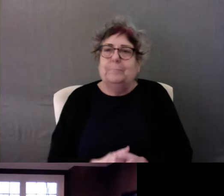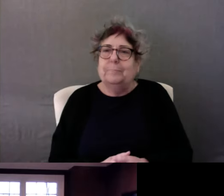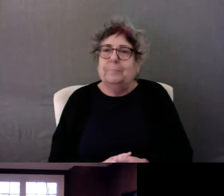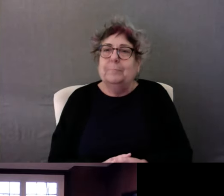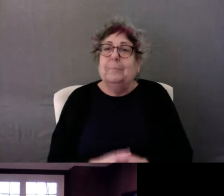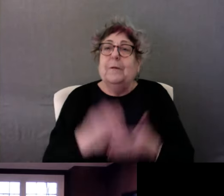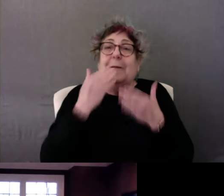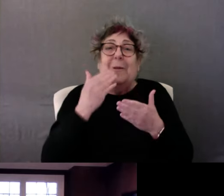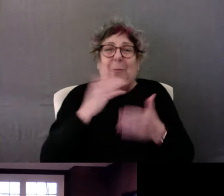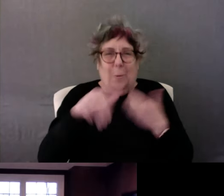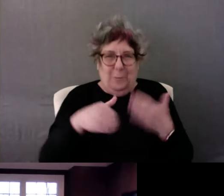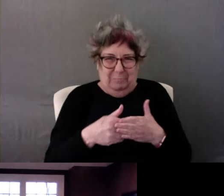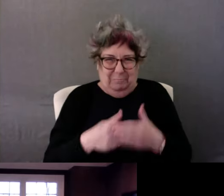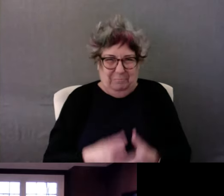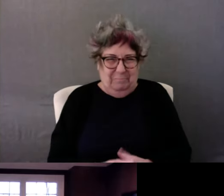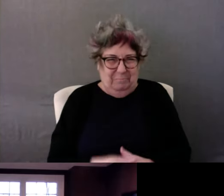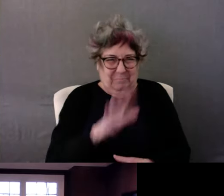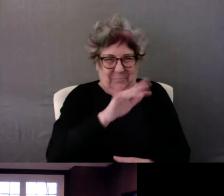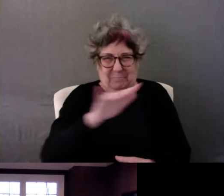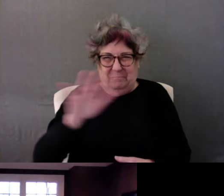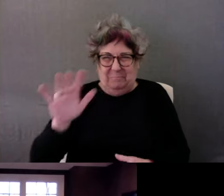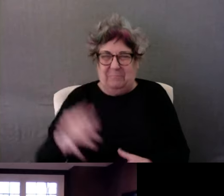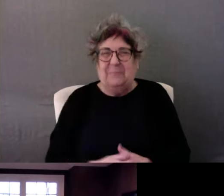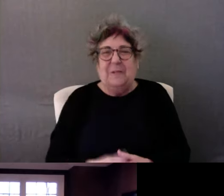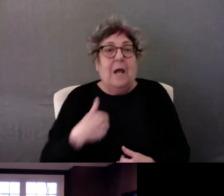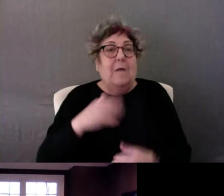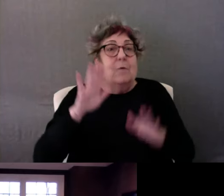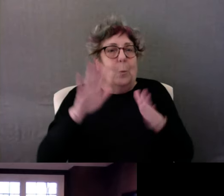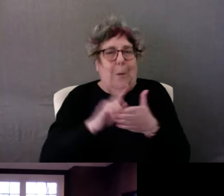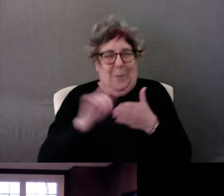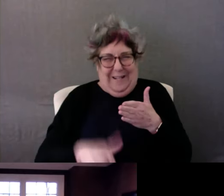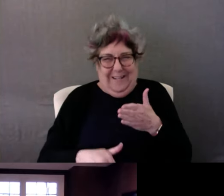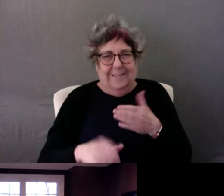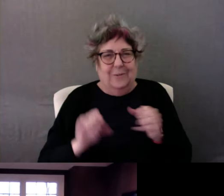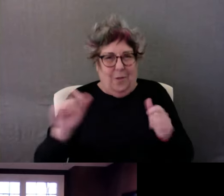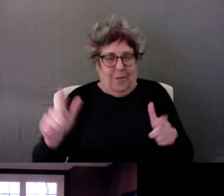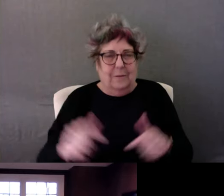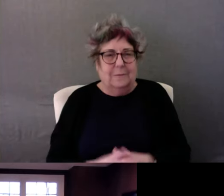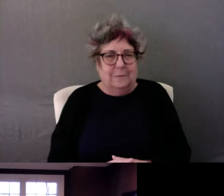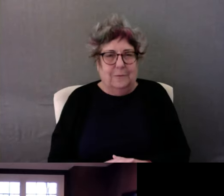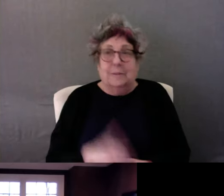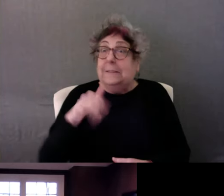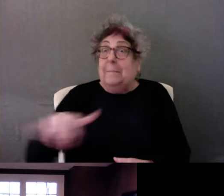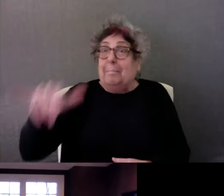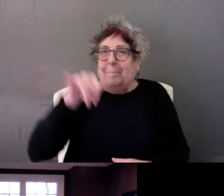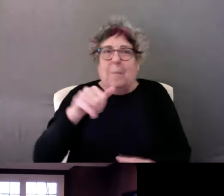Thank you, guys. Have a good MLK weekend, everybody. All right, do the same. Be blessed.